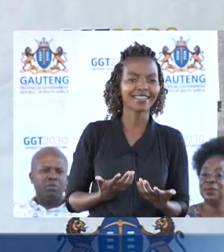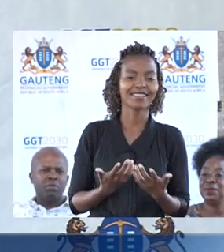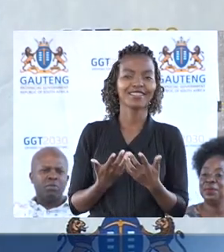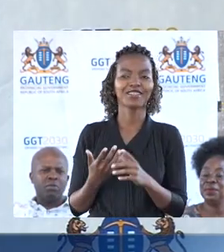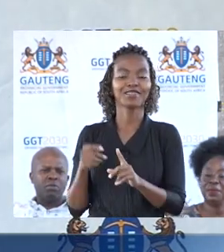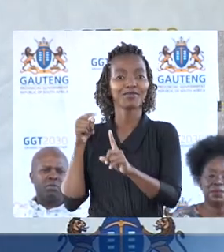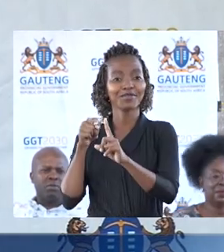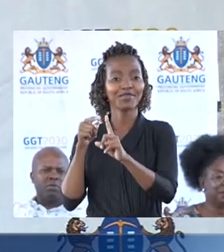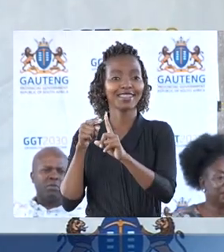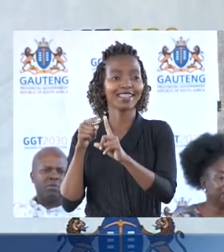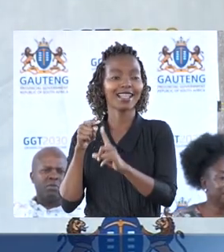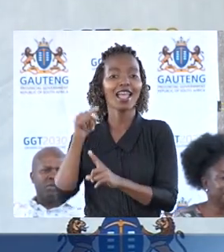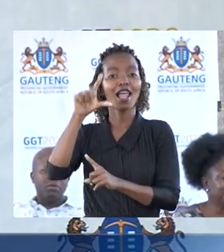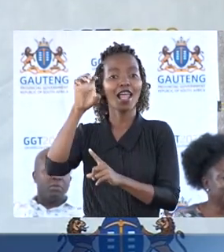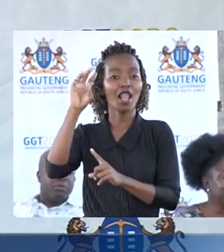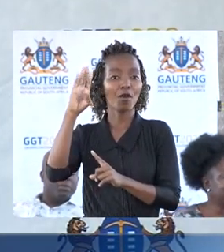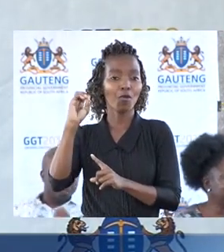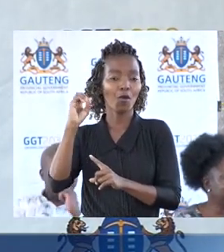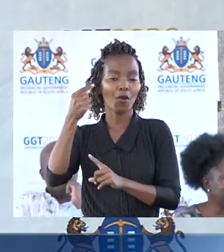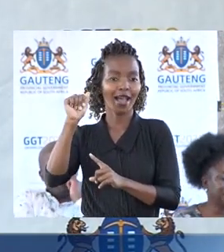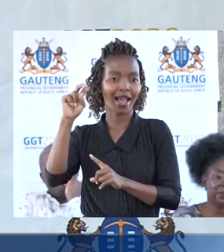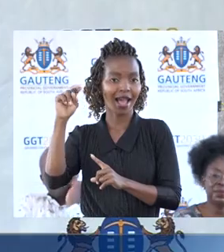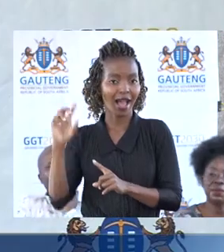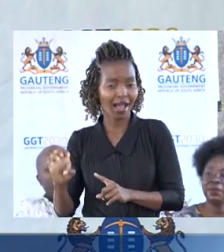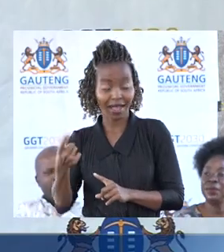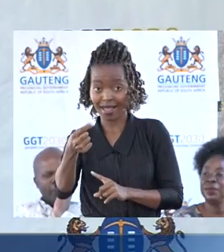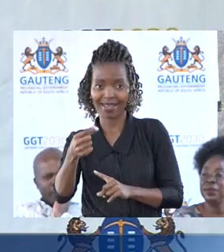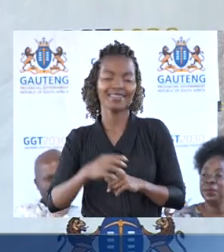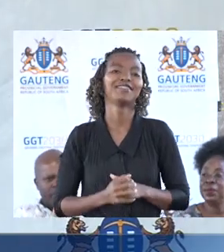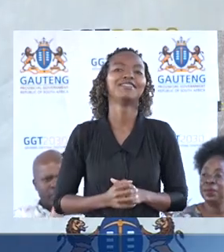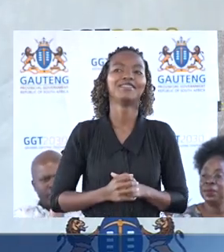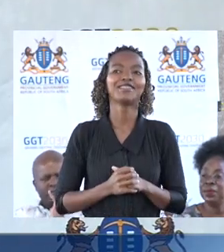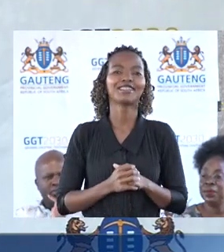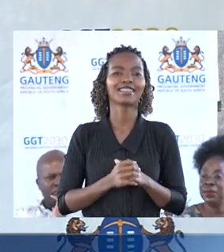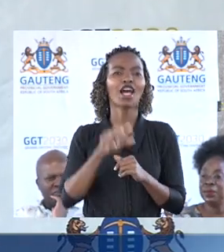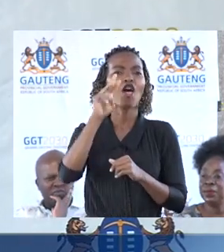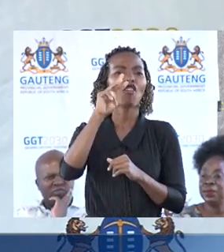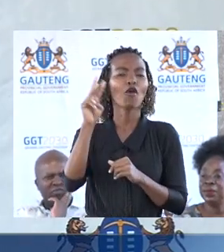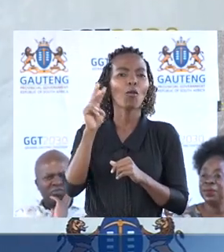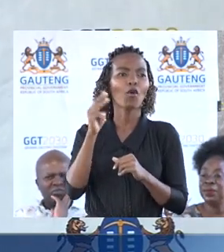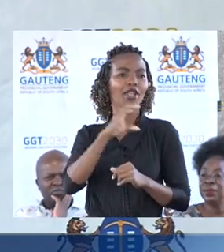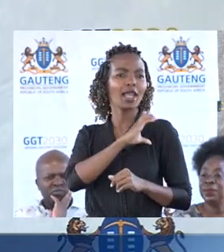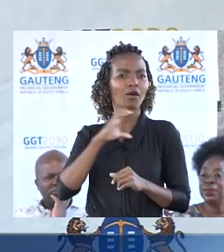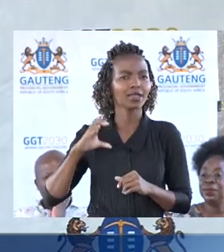Lebogang Maile. The Ward Councillor, Me Enjim Paho.